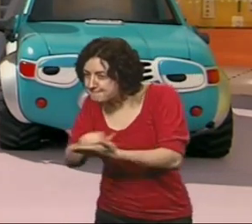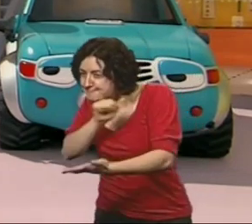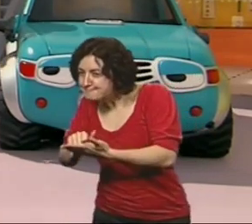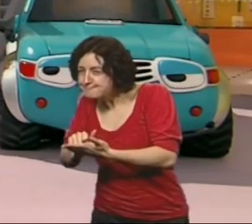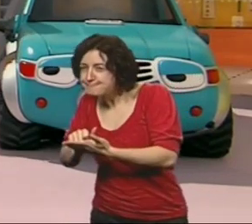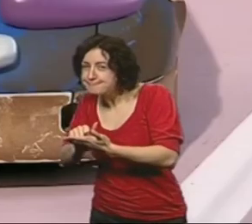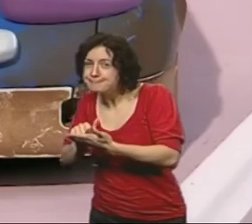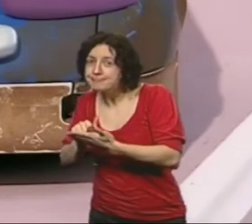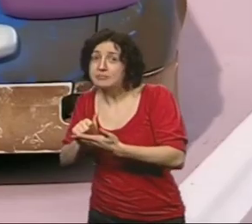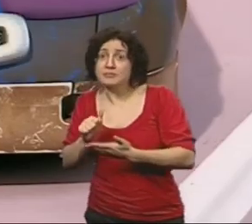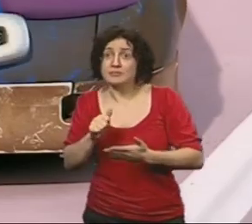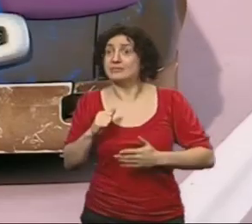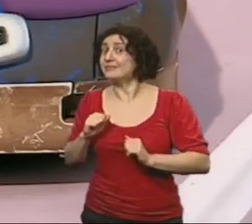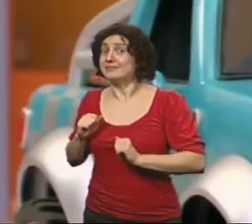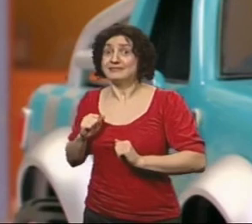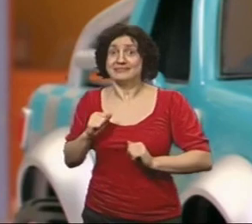Marcia.